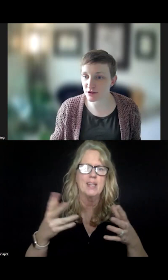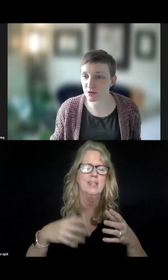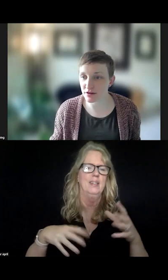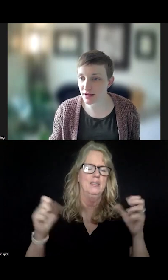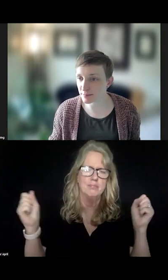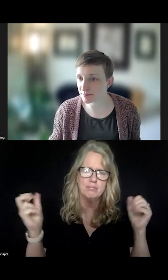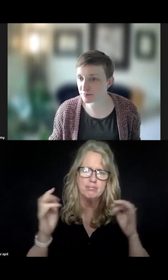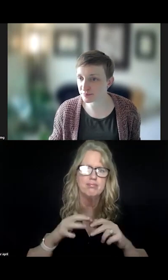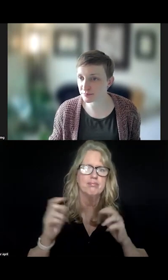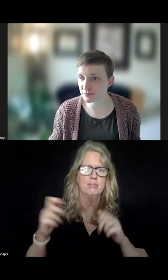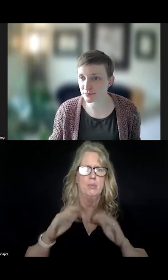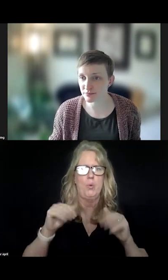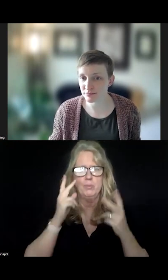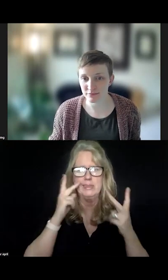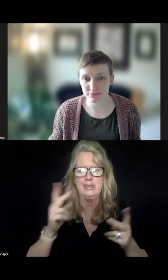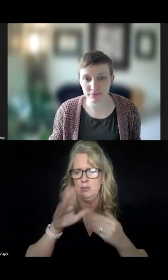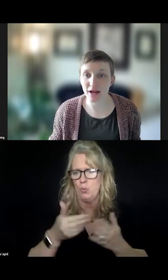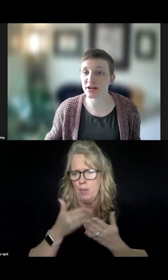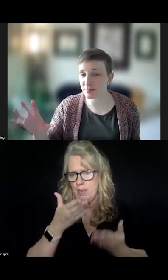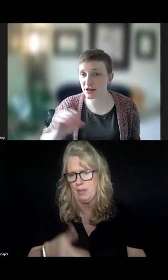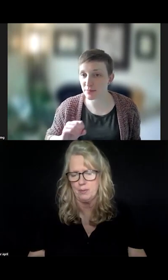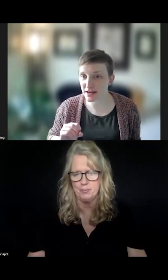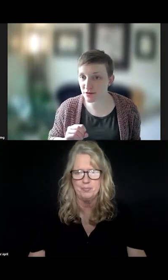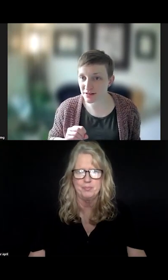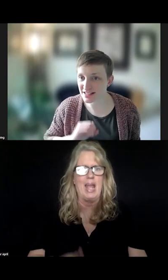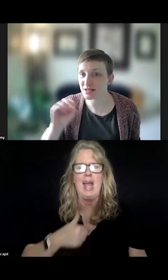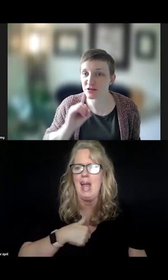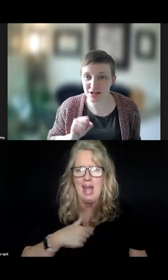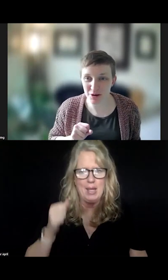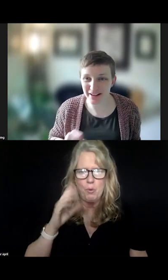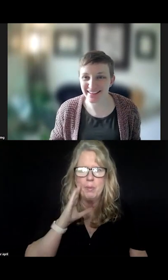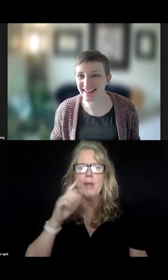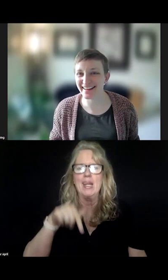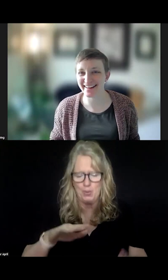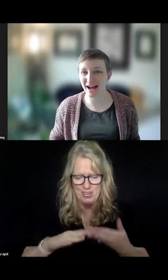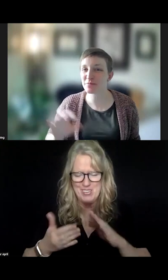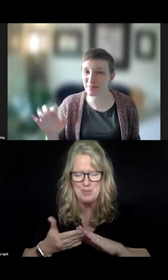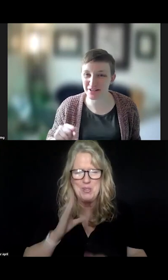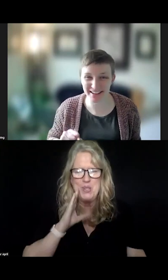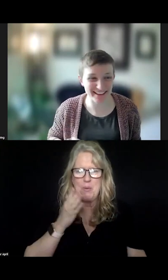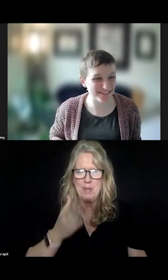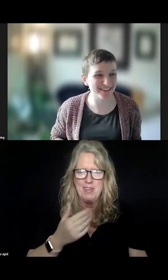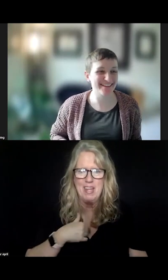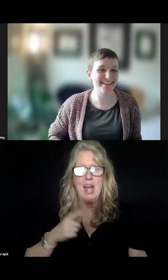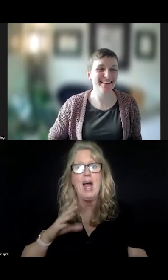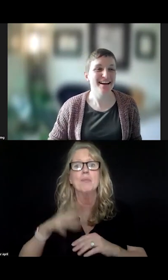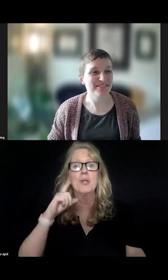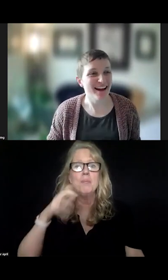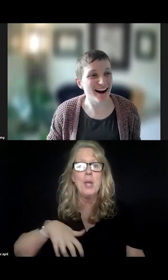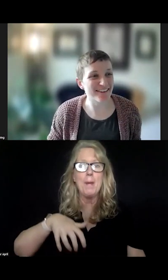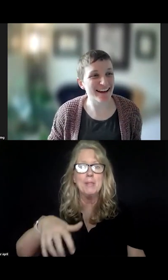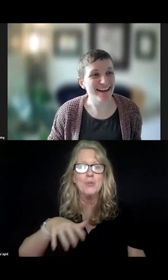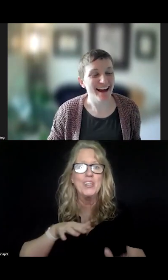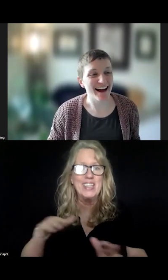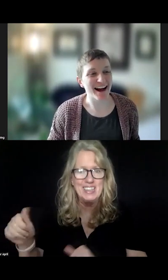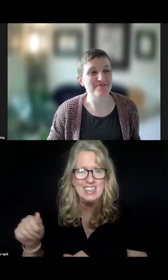many of you all there. I will not be there, but I know this community will be. I will be on maternity leave.